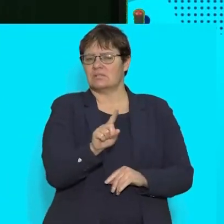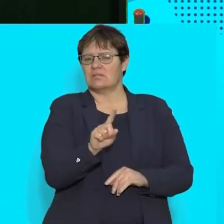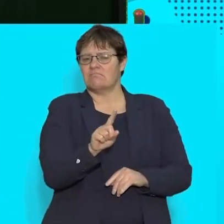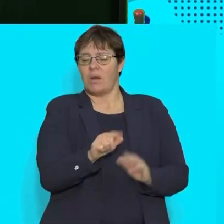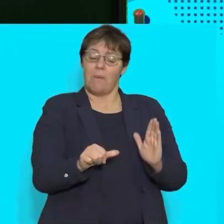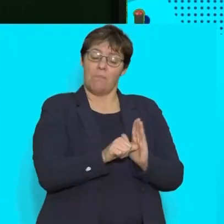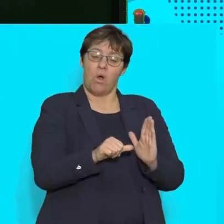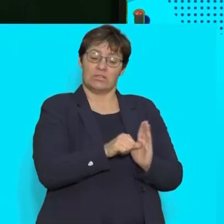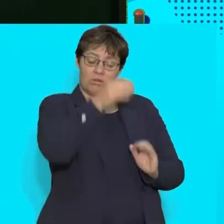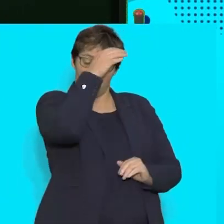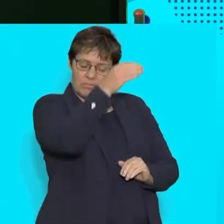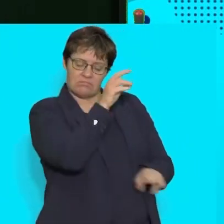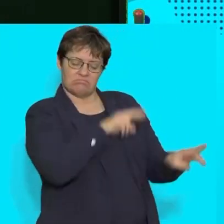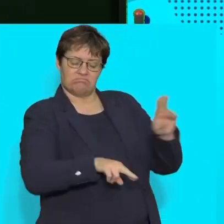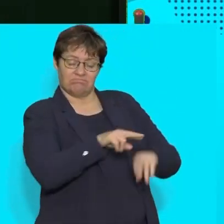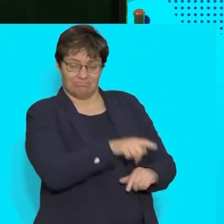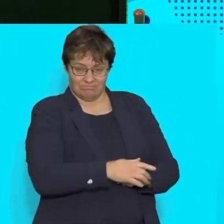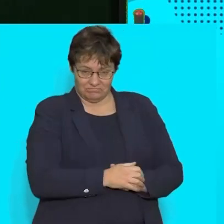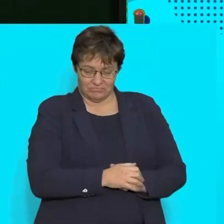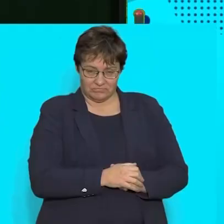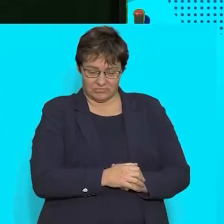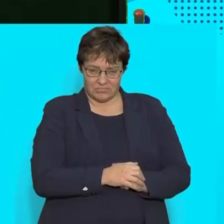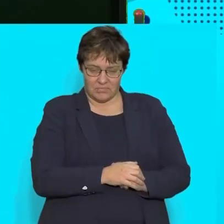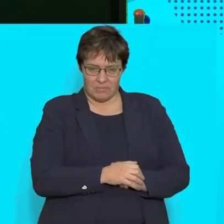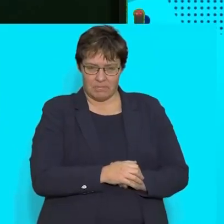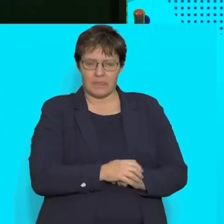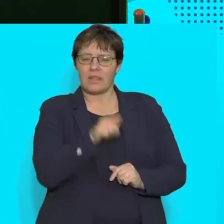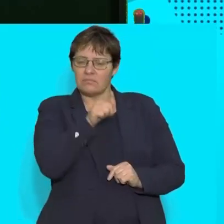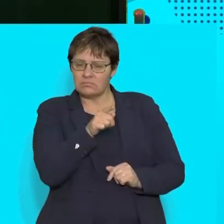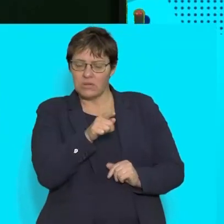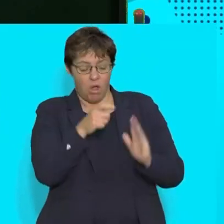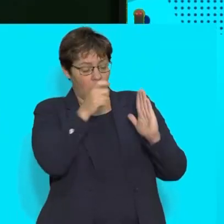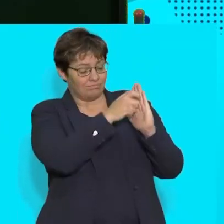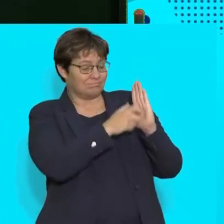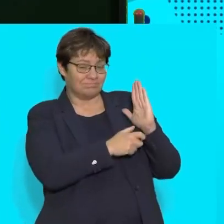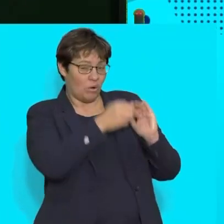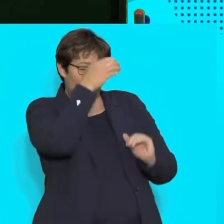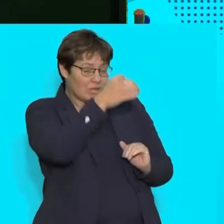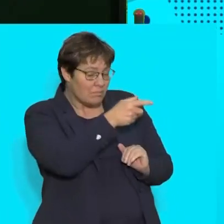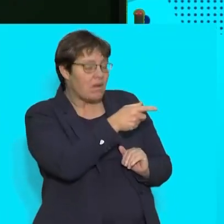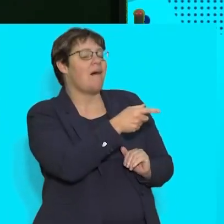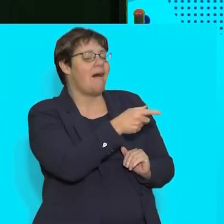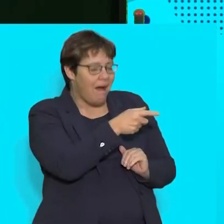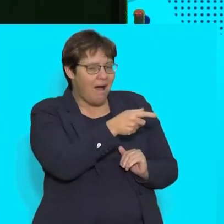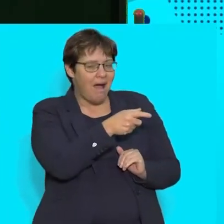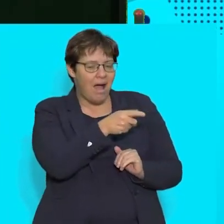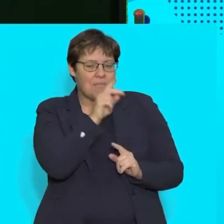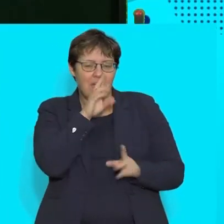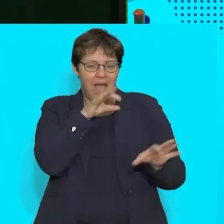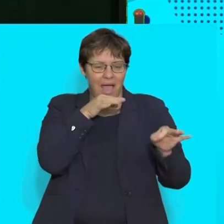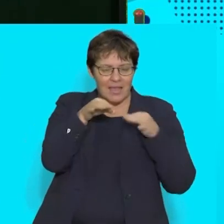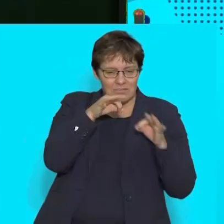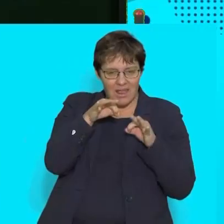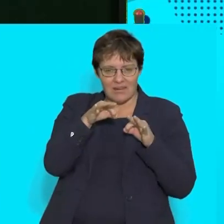on reviewing the core concepts. And so during our lesson, we'll try and recap some of those concepts that underpin the